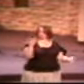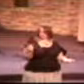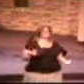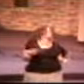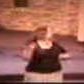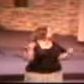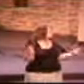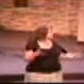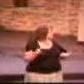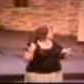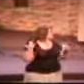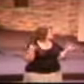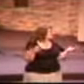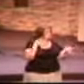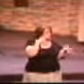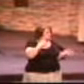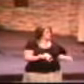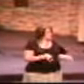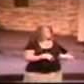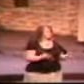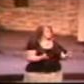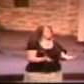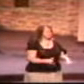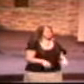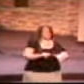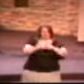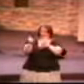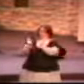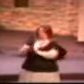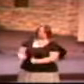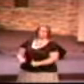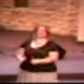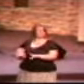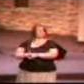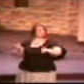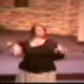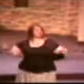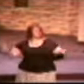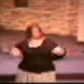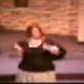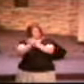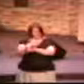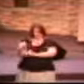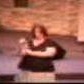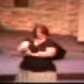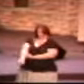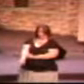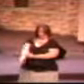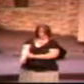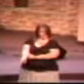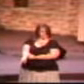and they decide to fashion another image and worship that image